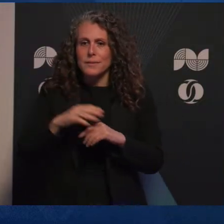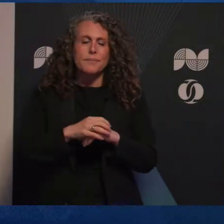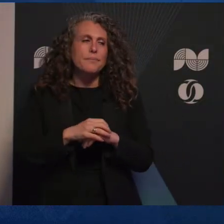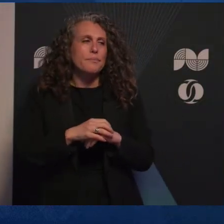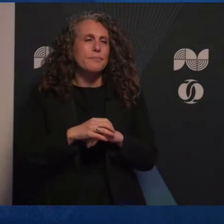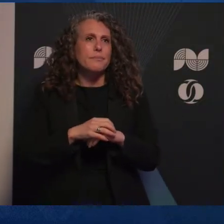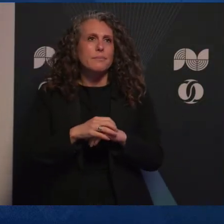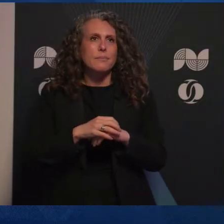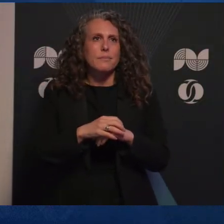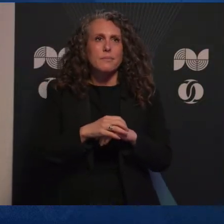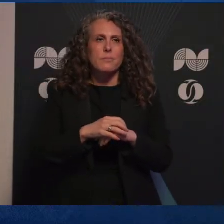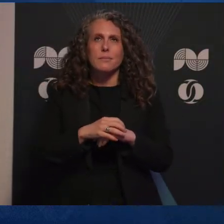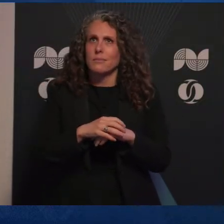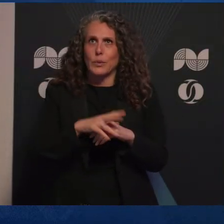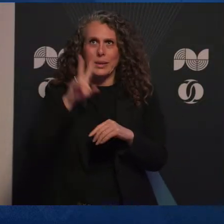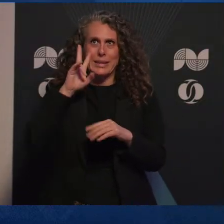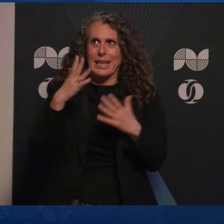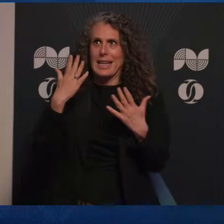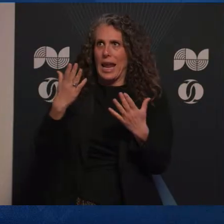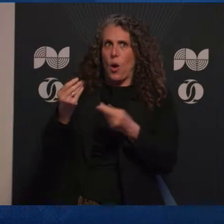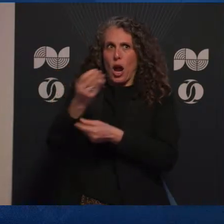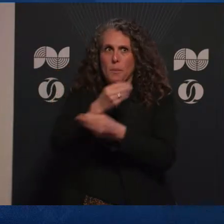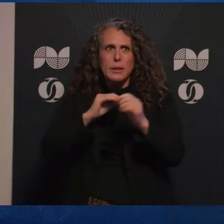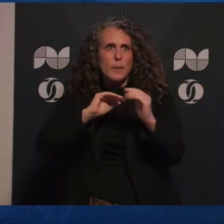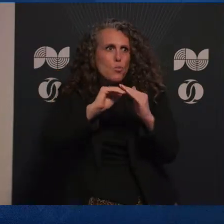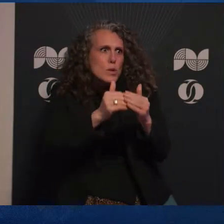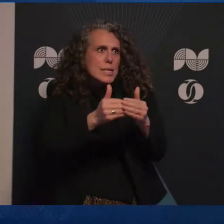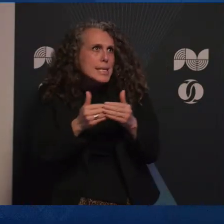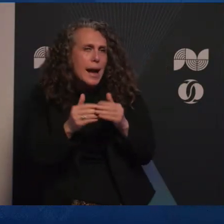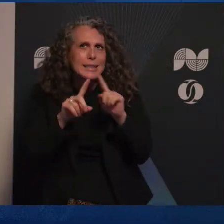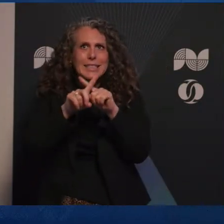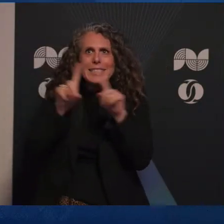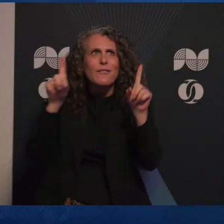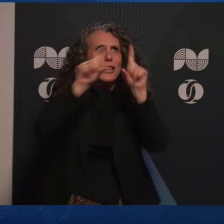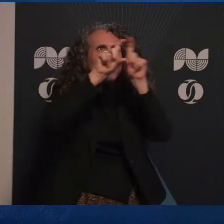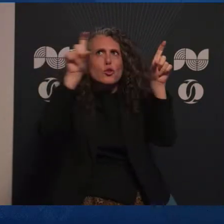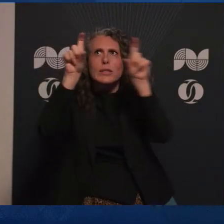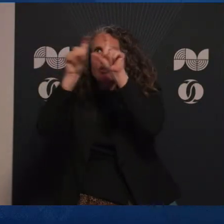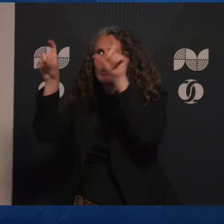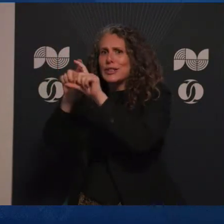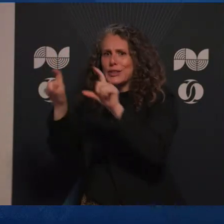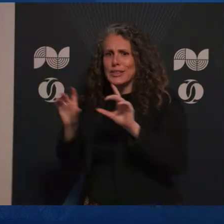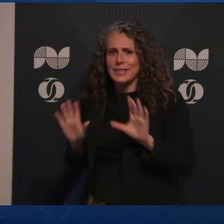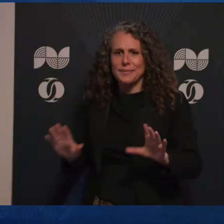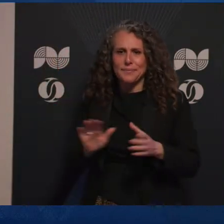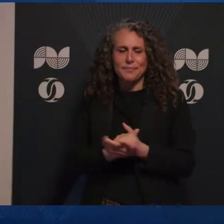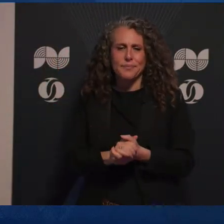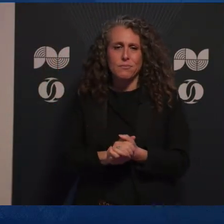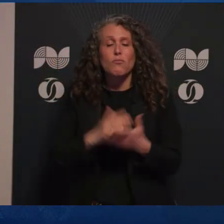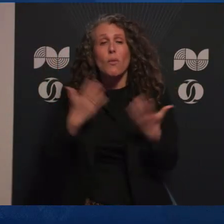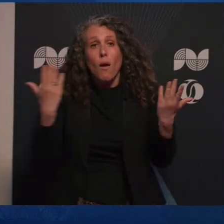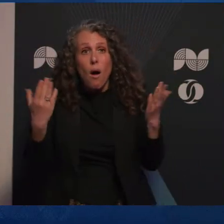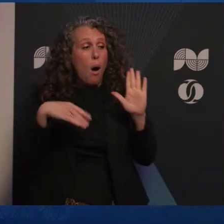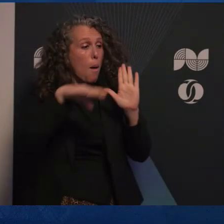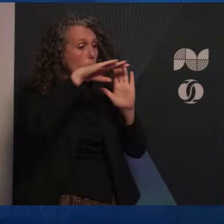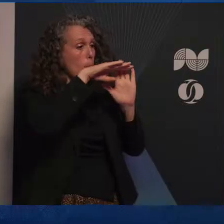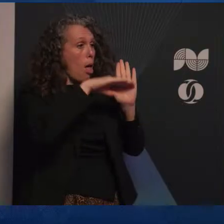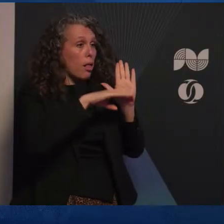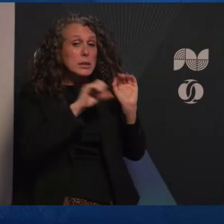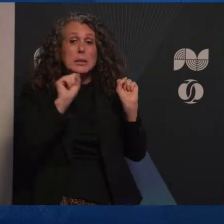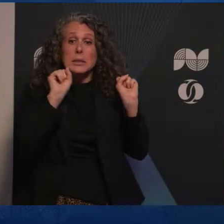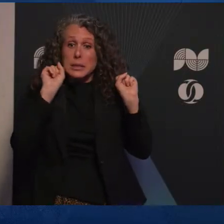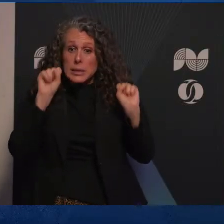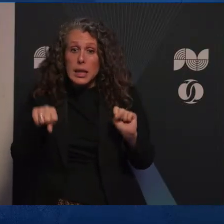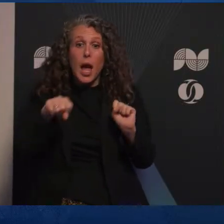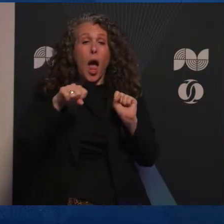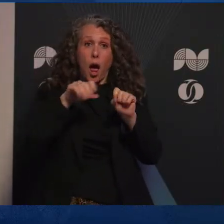of economies and protection of strategic industries. And while industrial policy can deliver significant benefits, under the